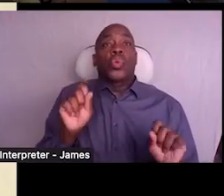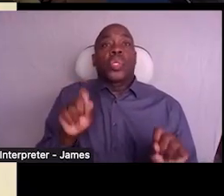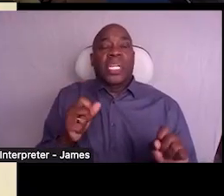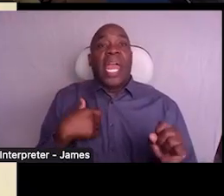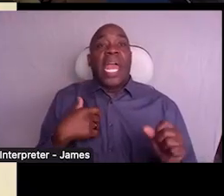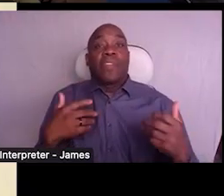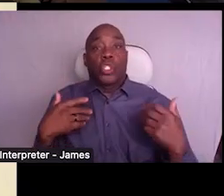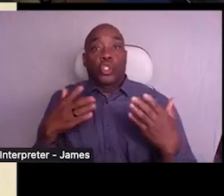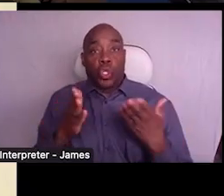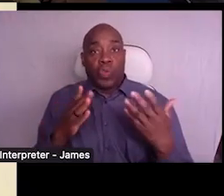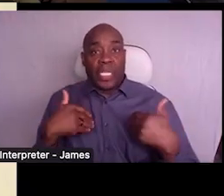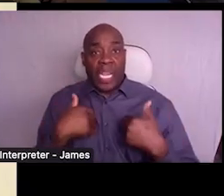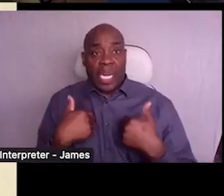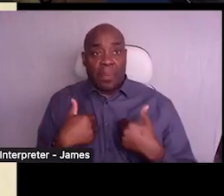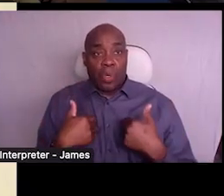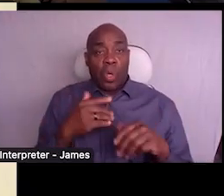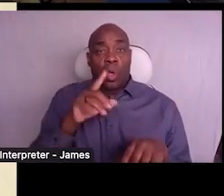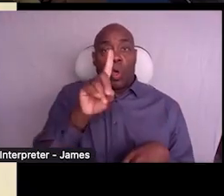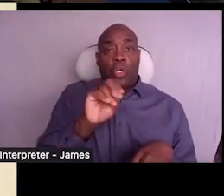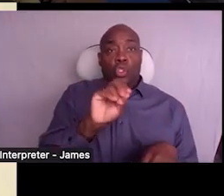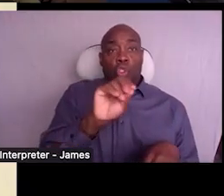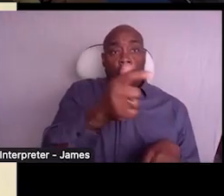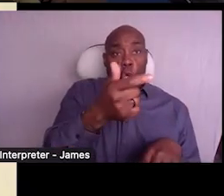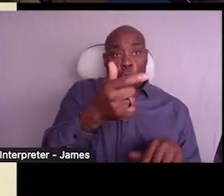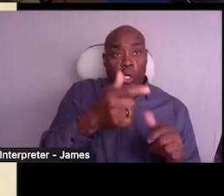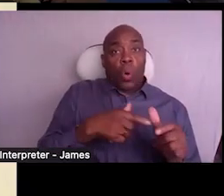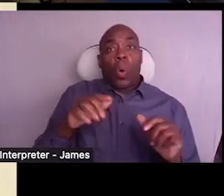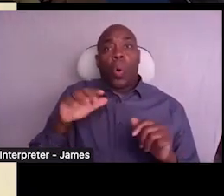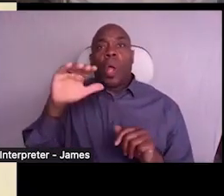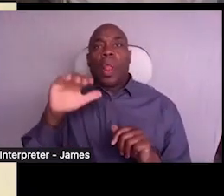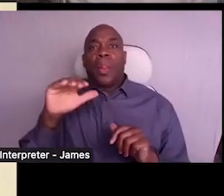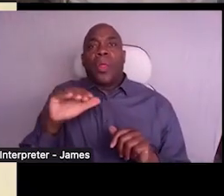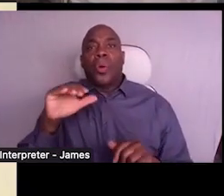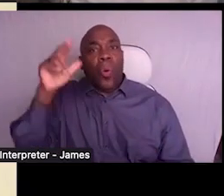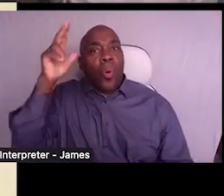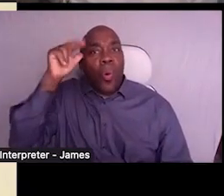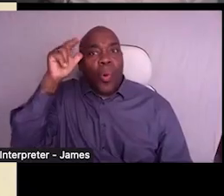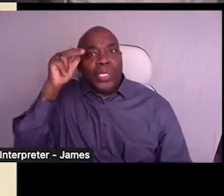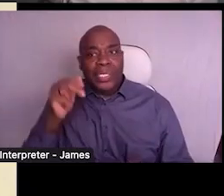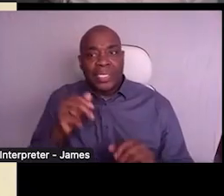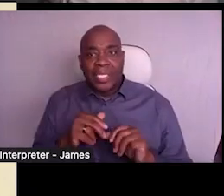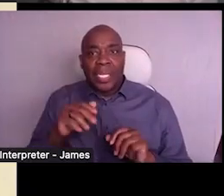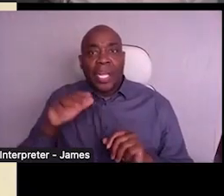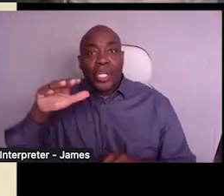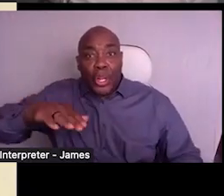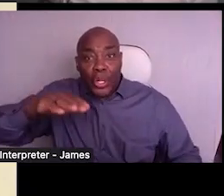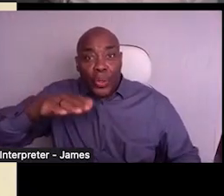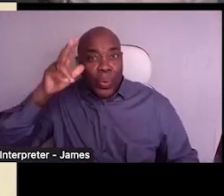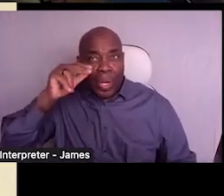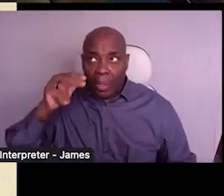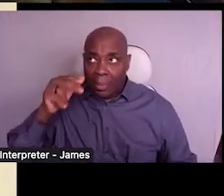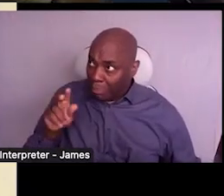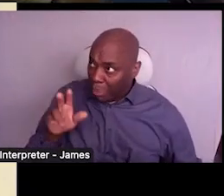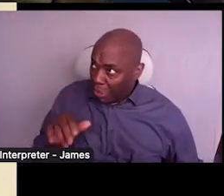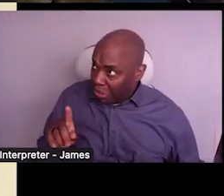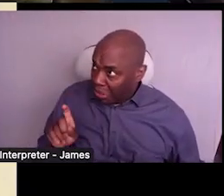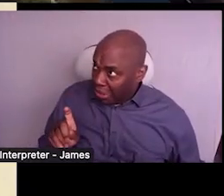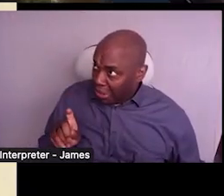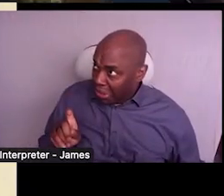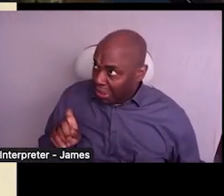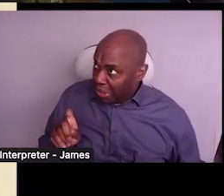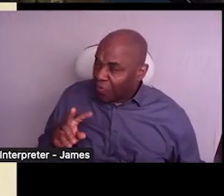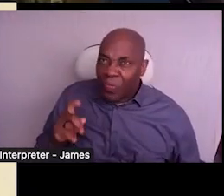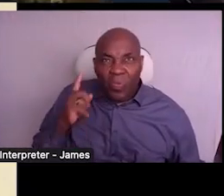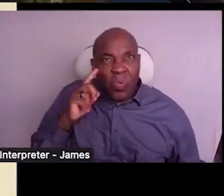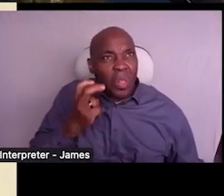a dog or a miniature horse. Miniature Correct. horse or pony? It's a pony. Pony? It's for the blind.